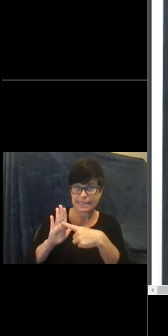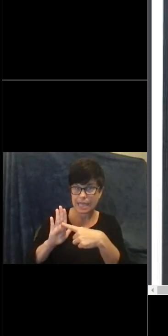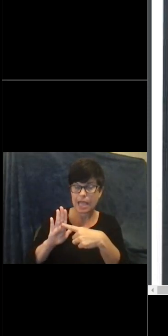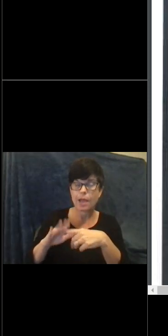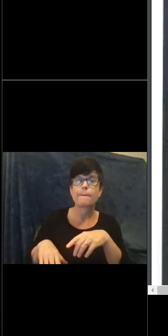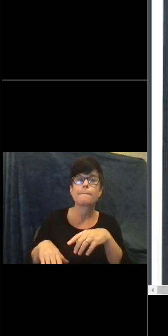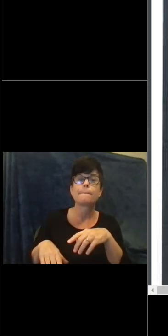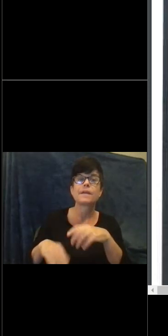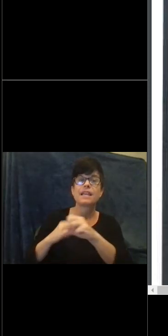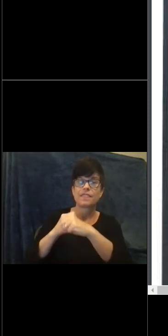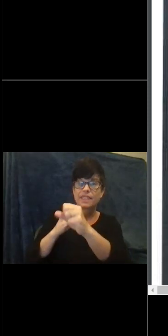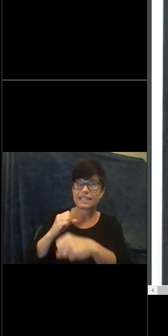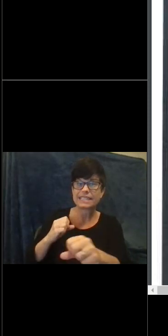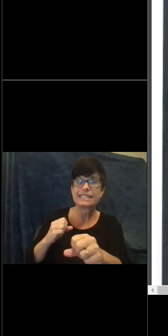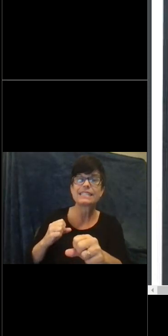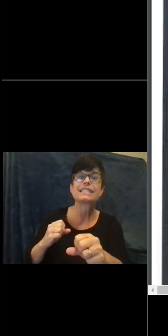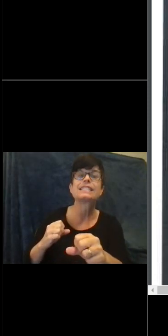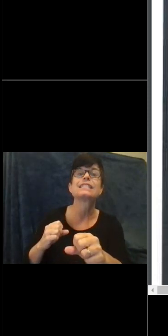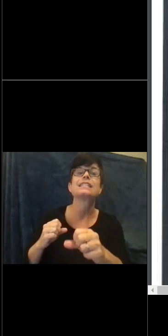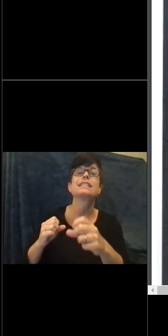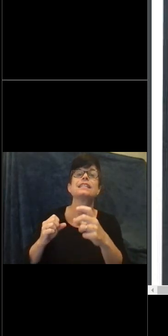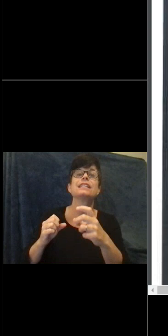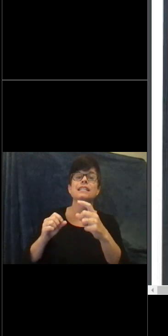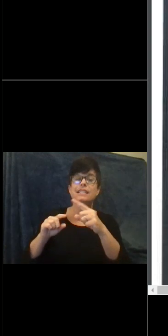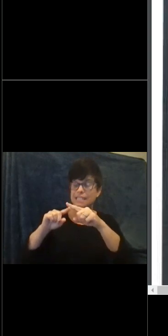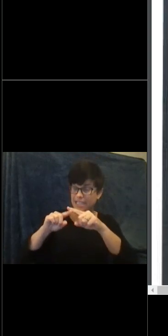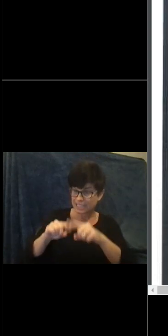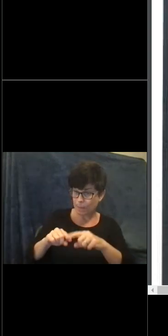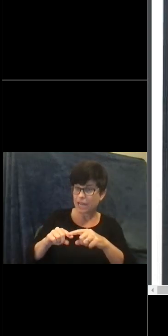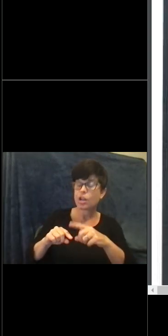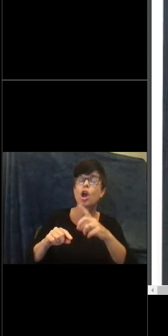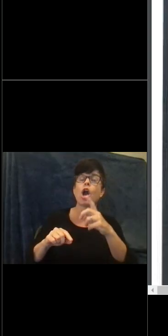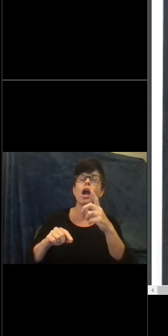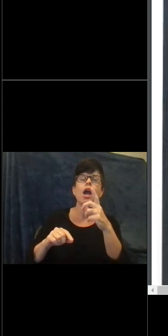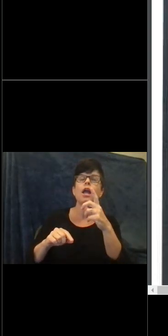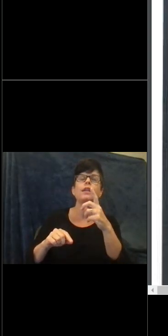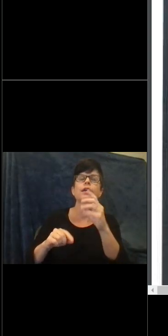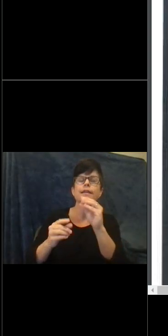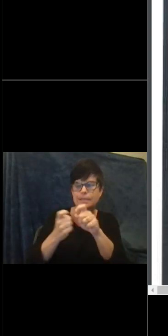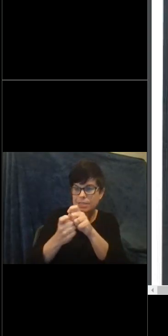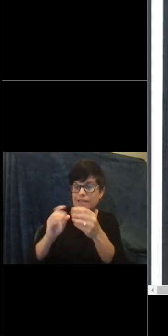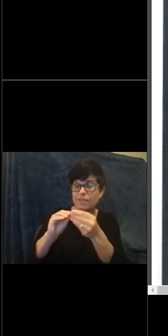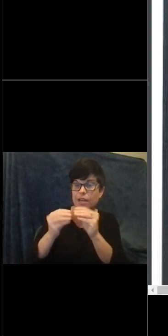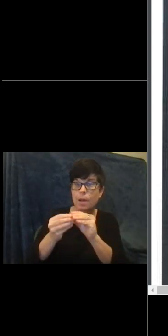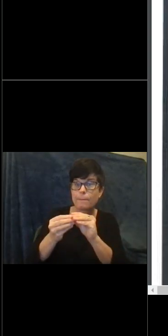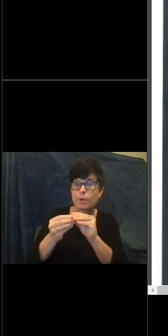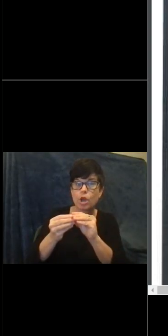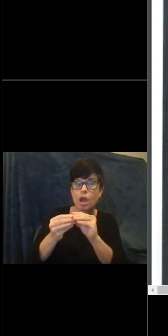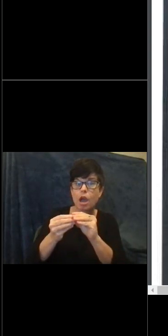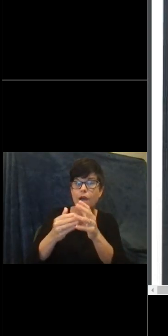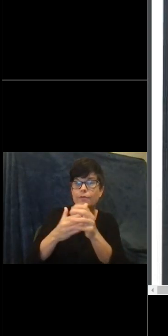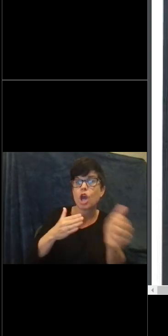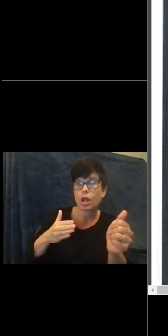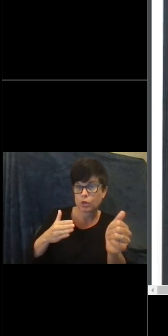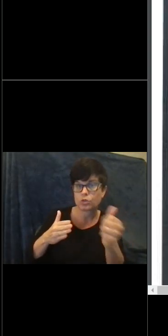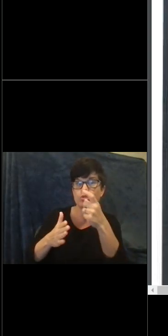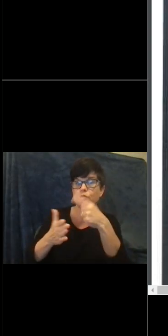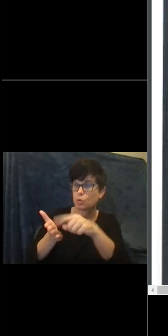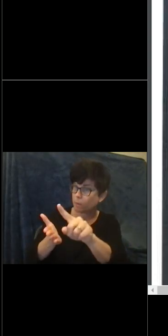conditioned on payment of X amount of dollars, right? That's a condition on an extension. You could do something similar with